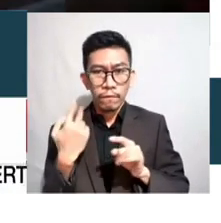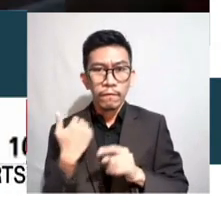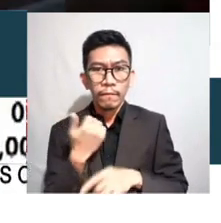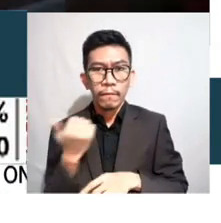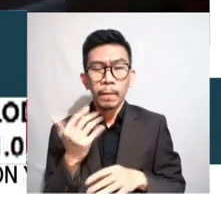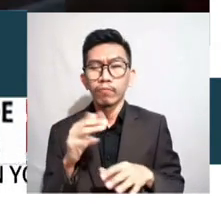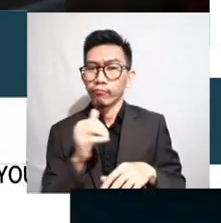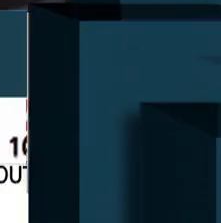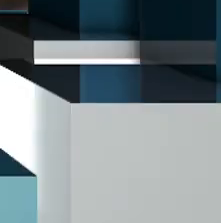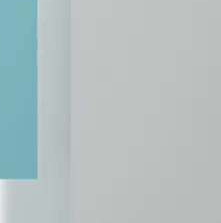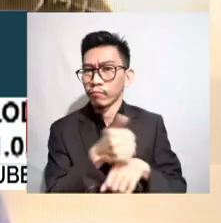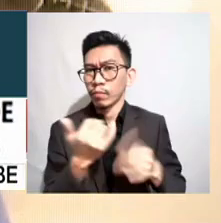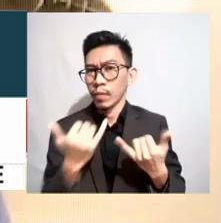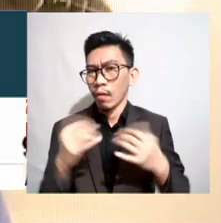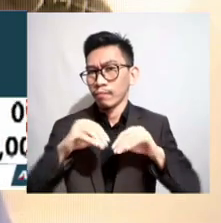country.